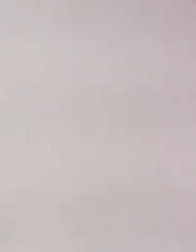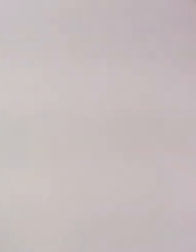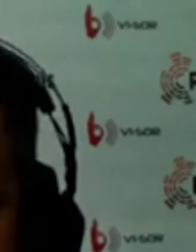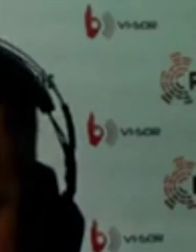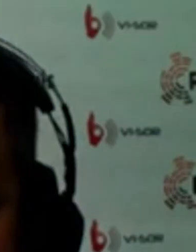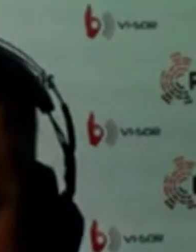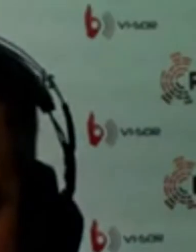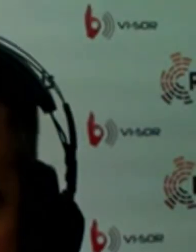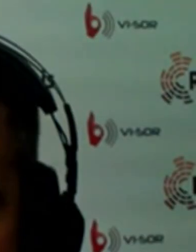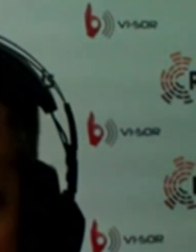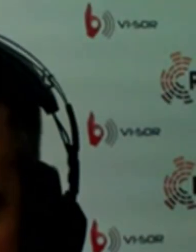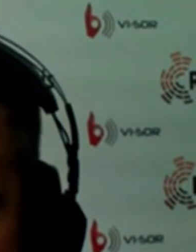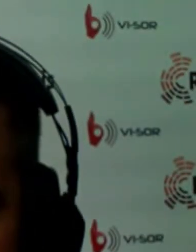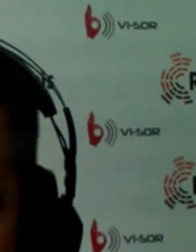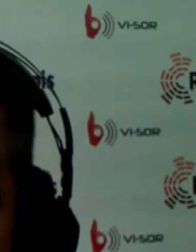Okay.